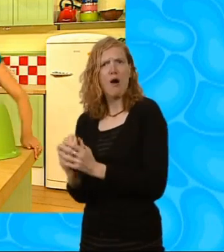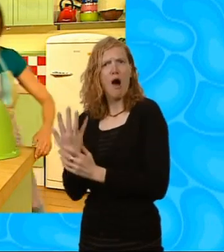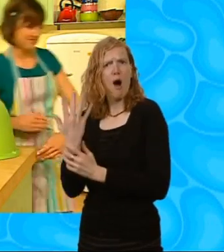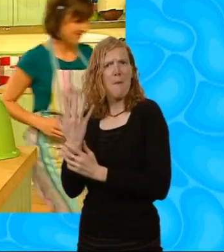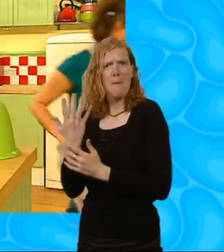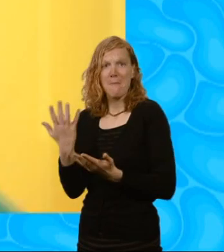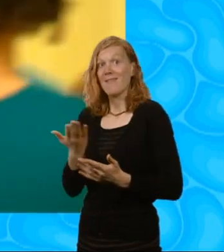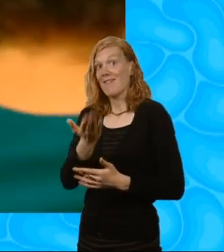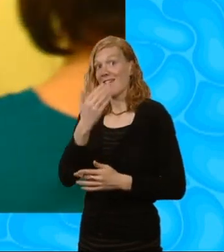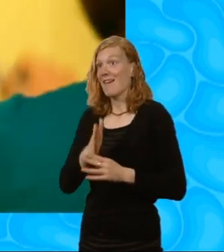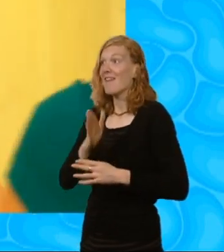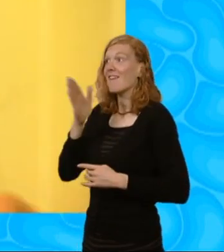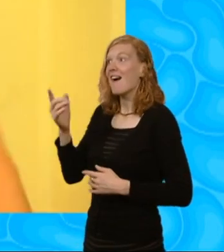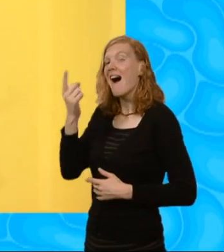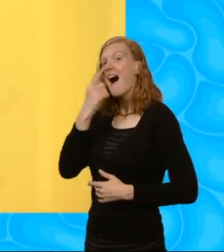on.